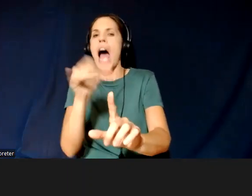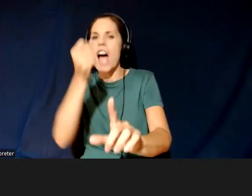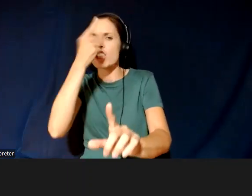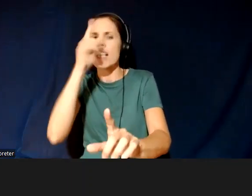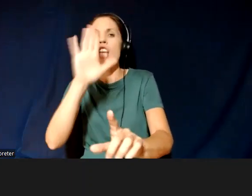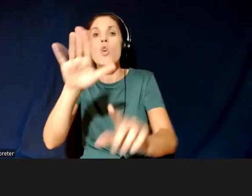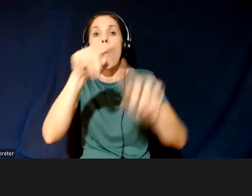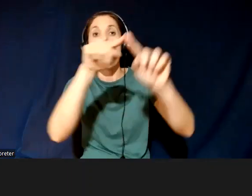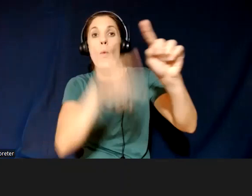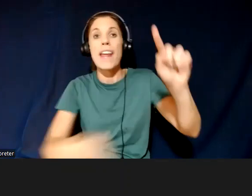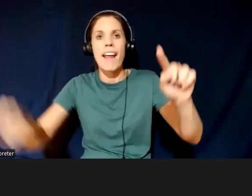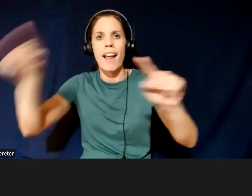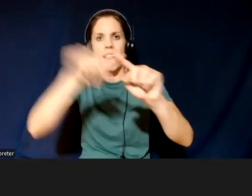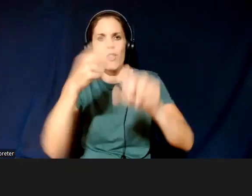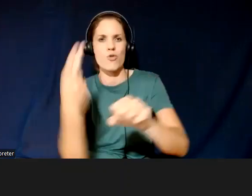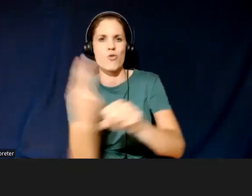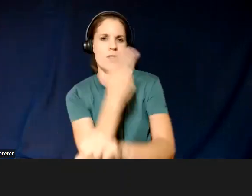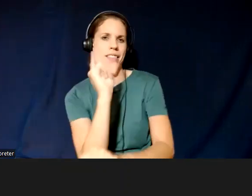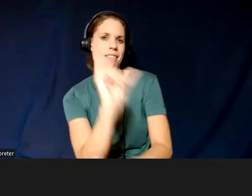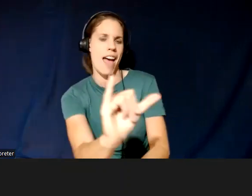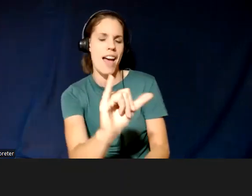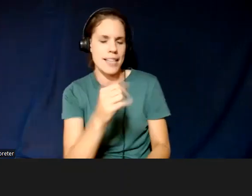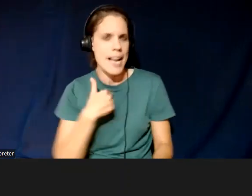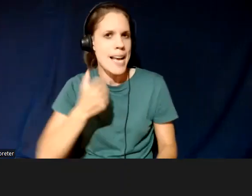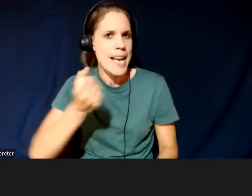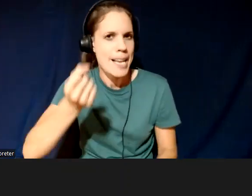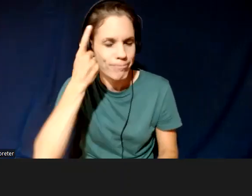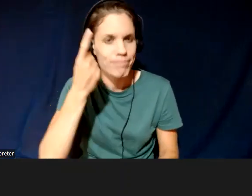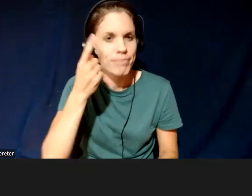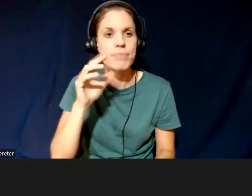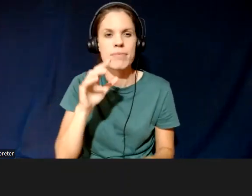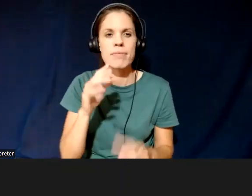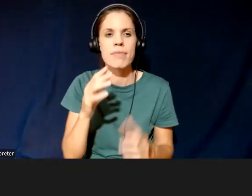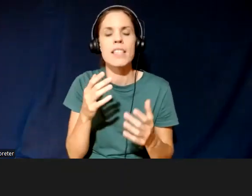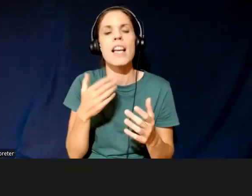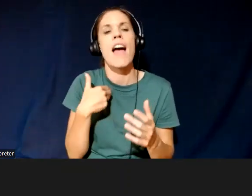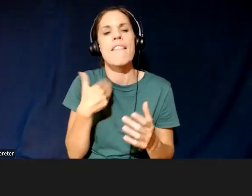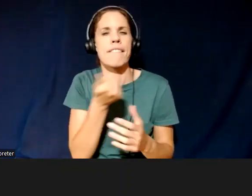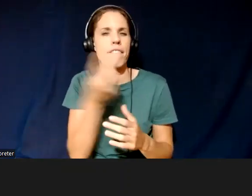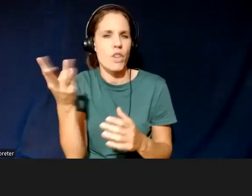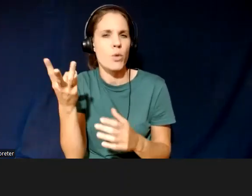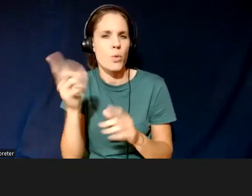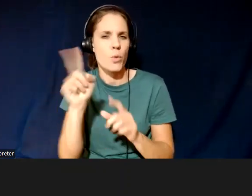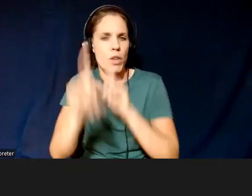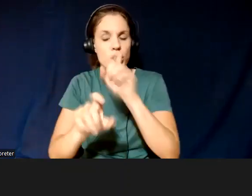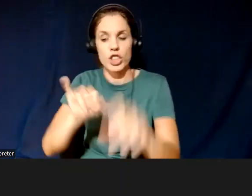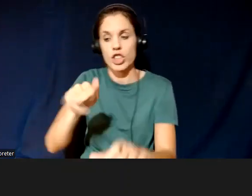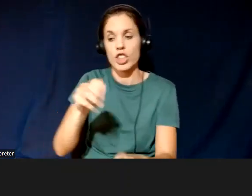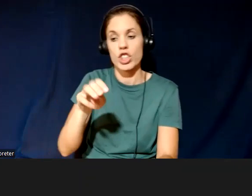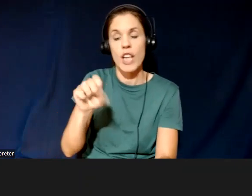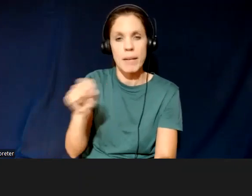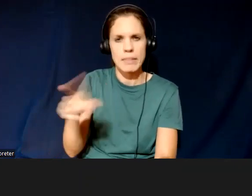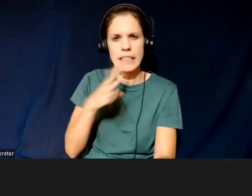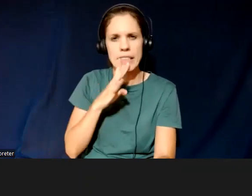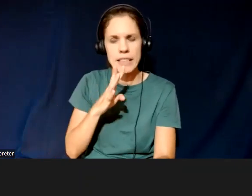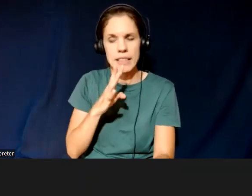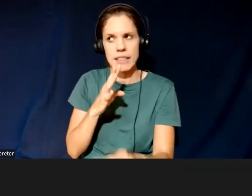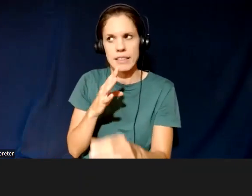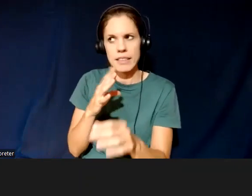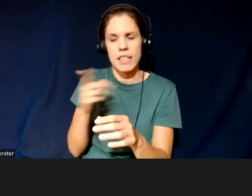few specific questions that usually you can answer quickly. So here's, you know, James says he's working with the Forest Service in